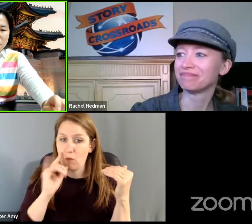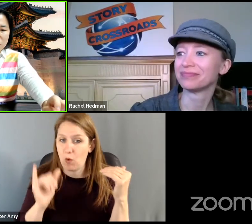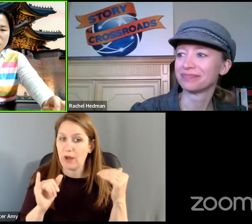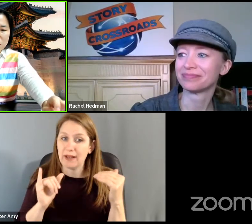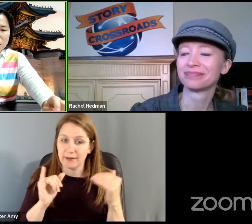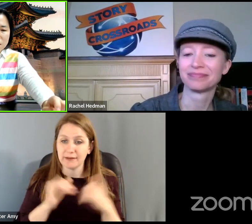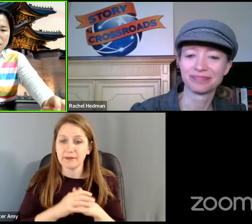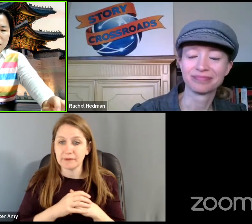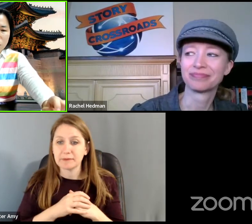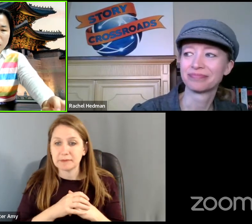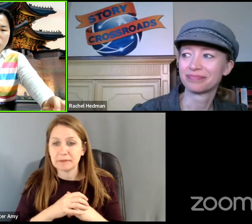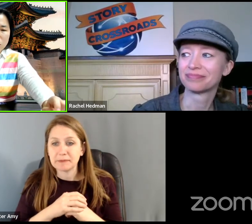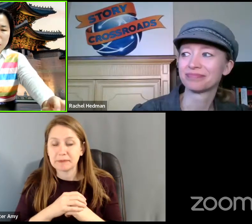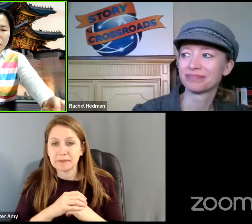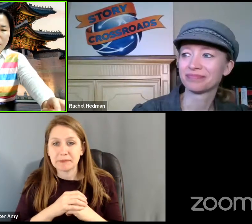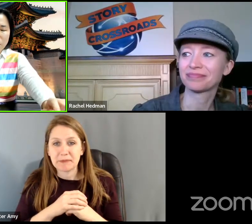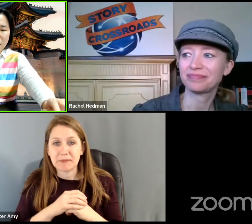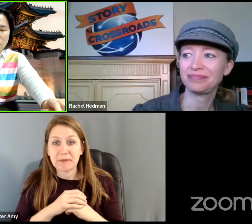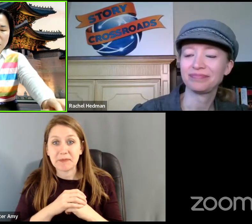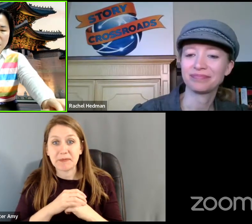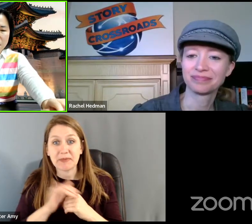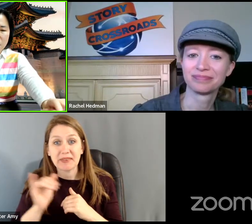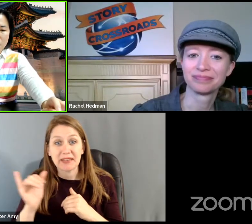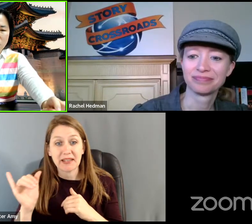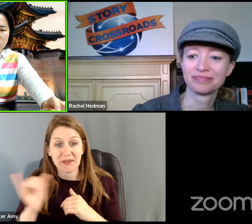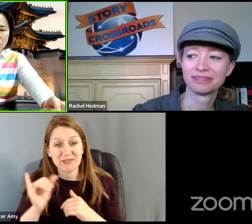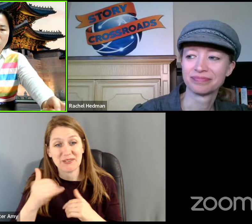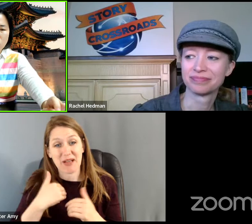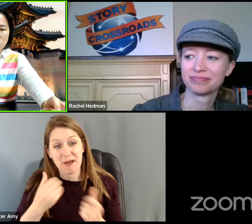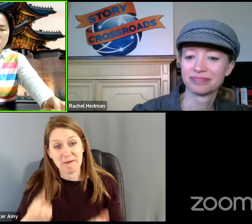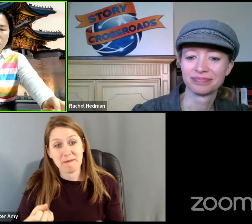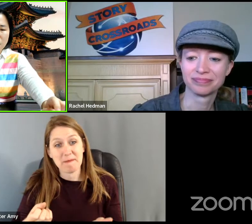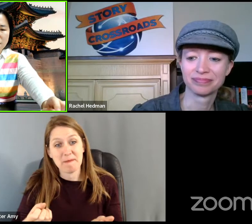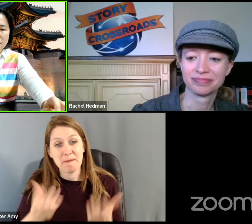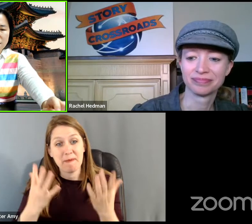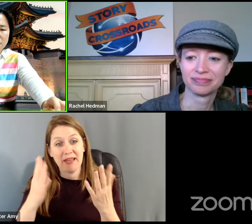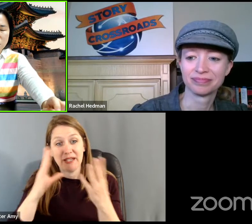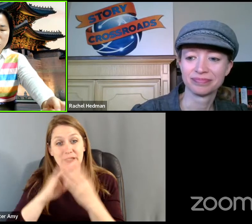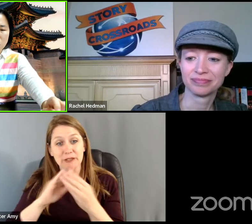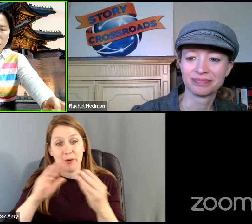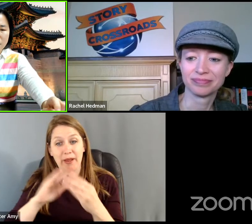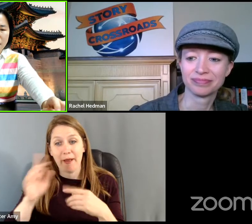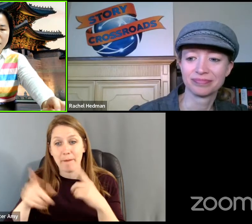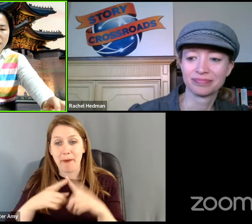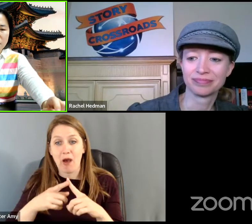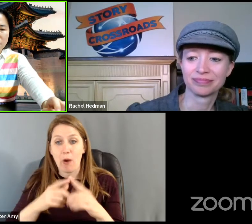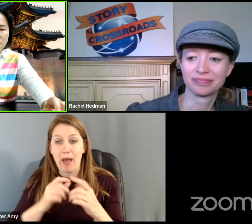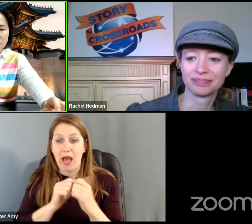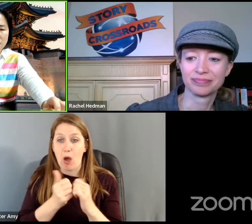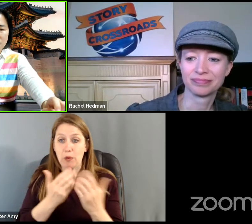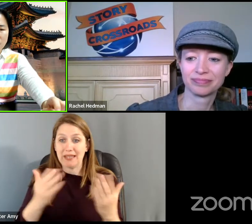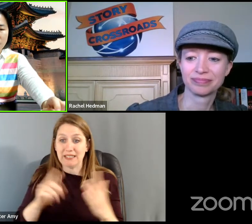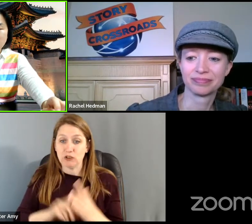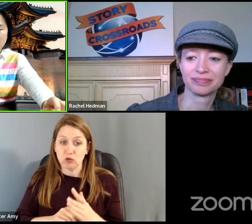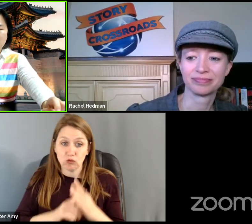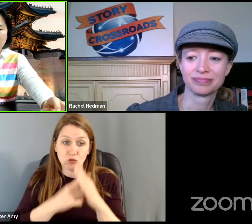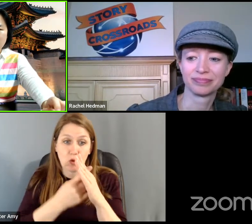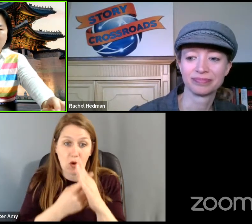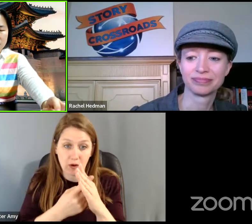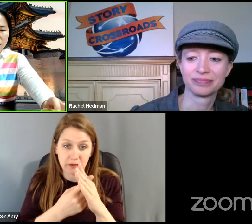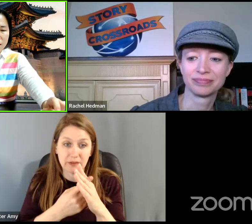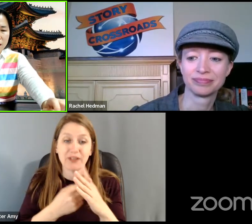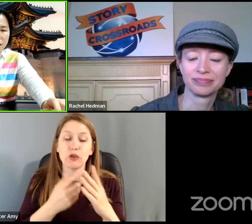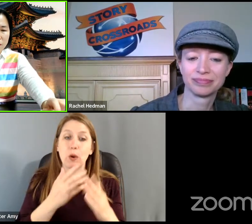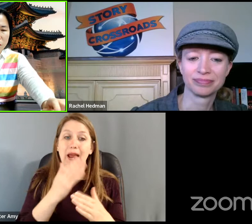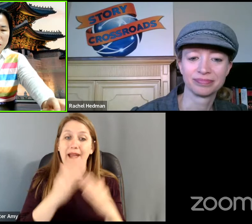And of course, we also have many myths about the original things. So their ending phrases are very